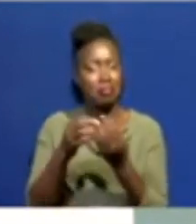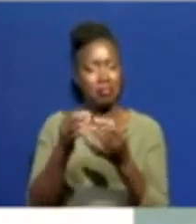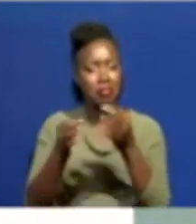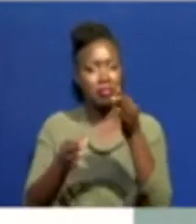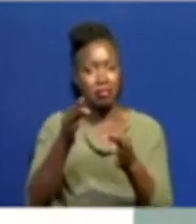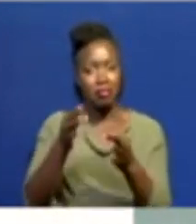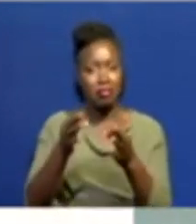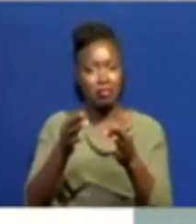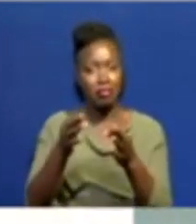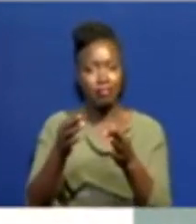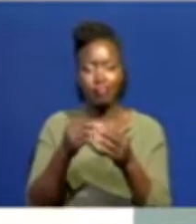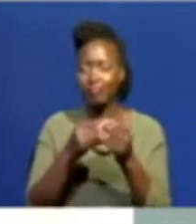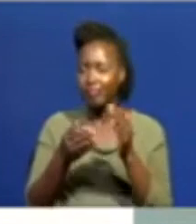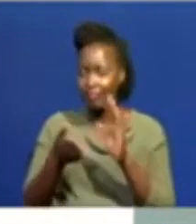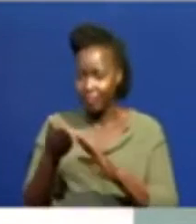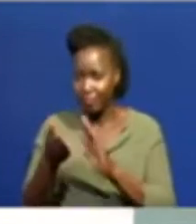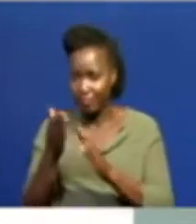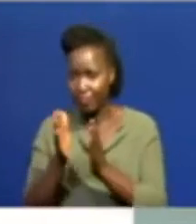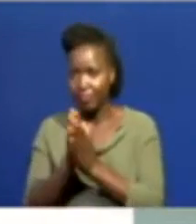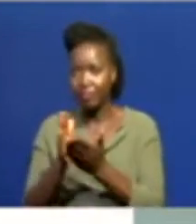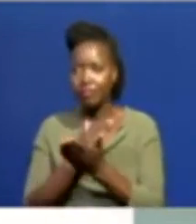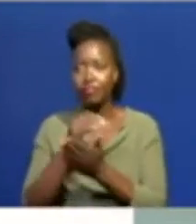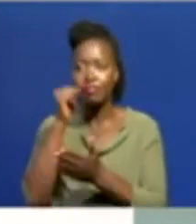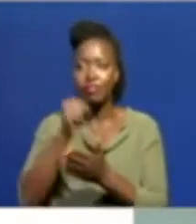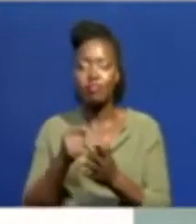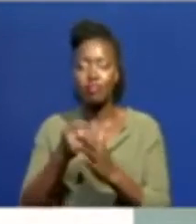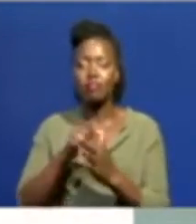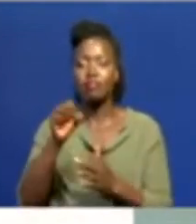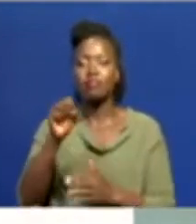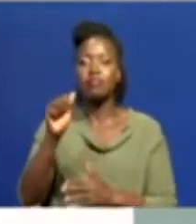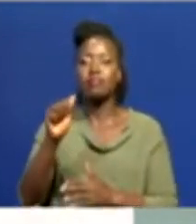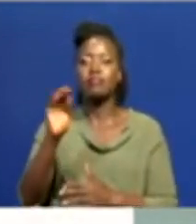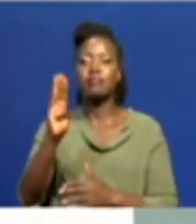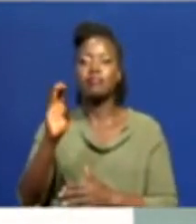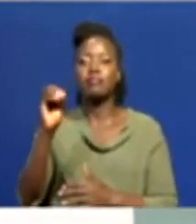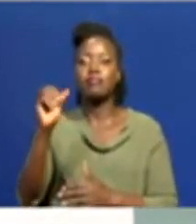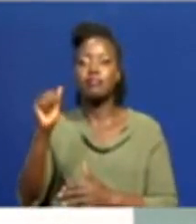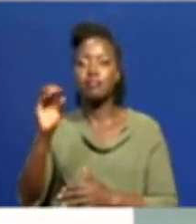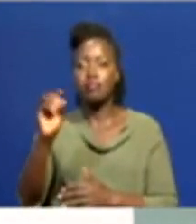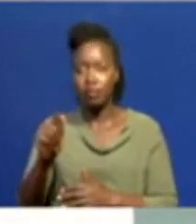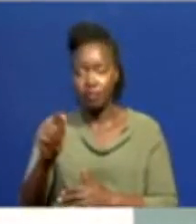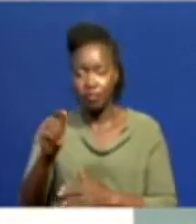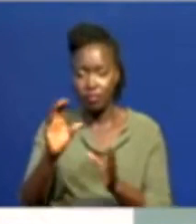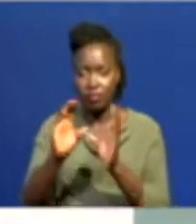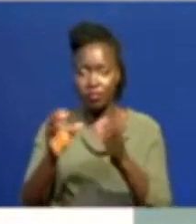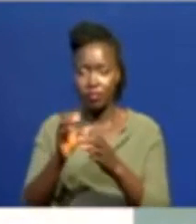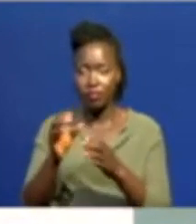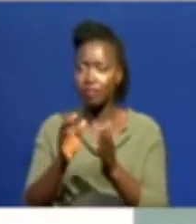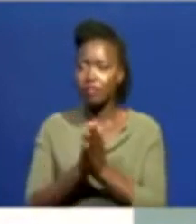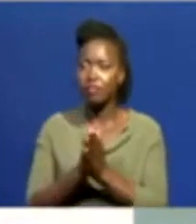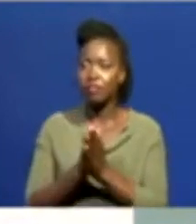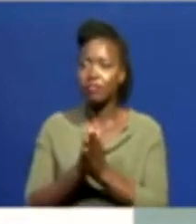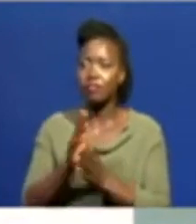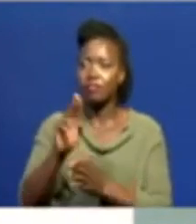justice in a timely manner. Elsewhere, a section of elders from the Sabaot community wants the National Cohesion and